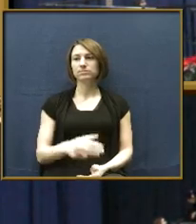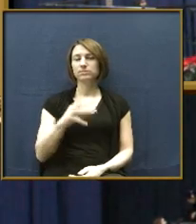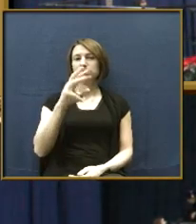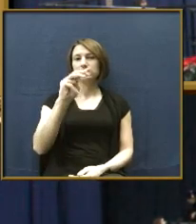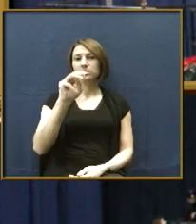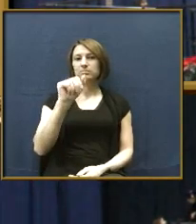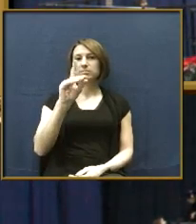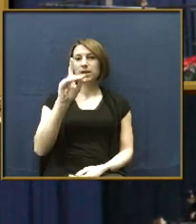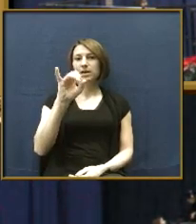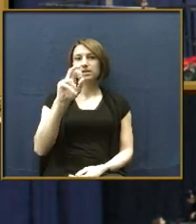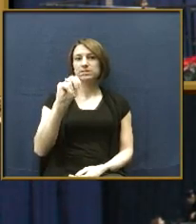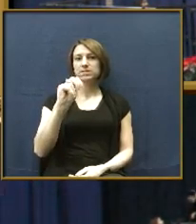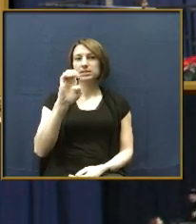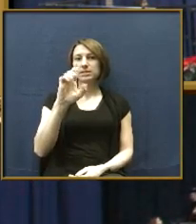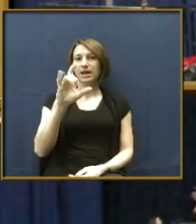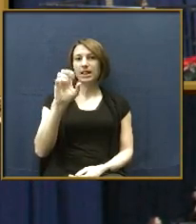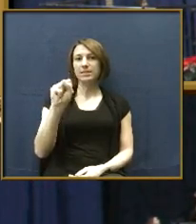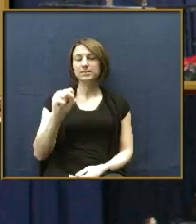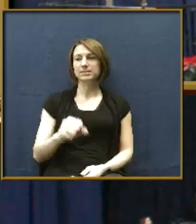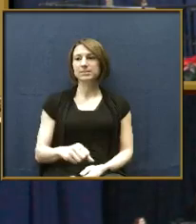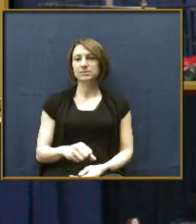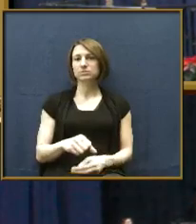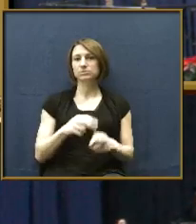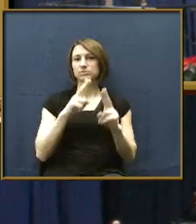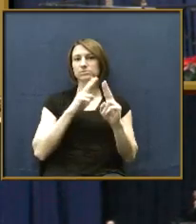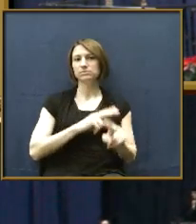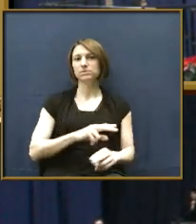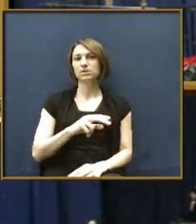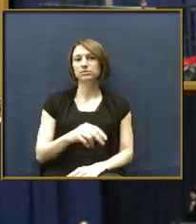Madison Brooke Ellis, cum laude.